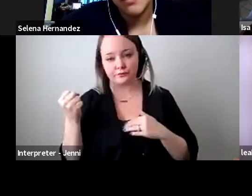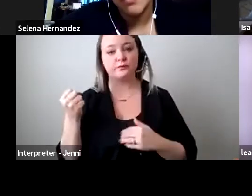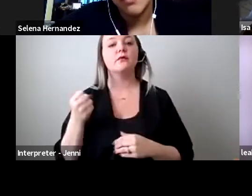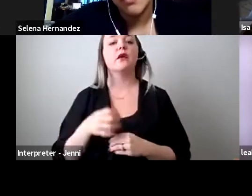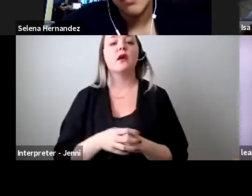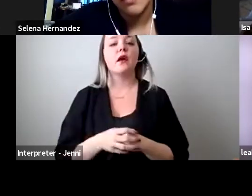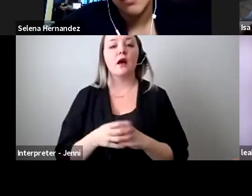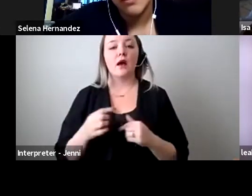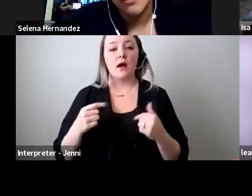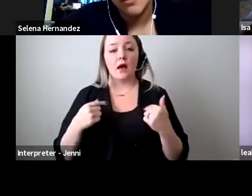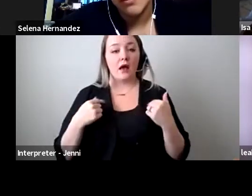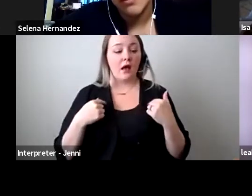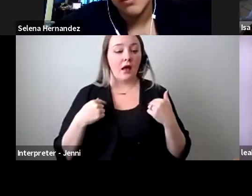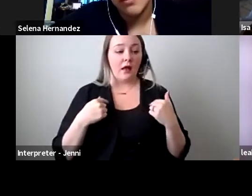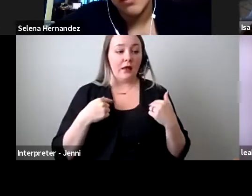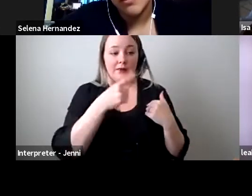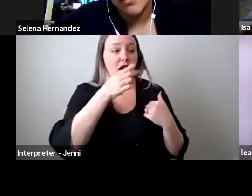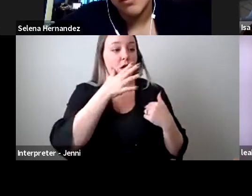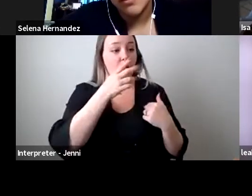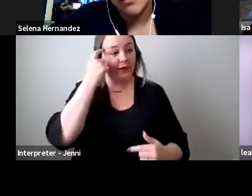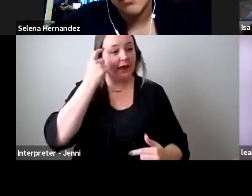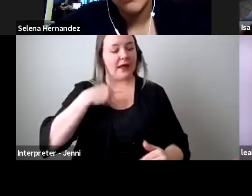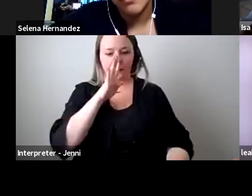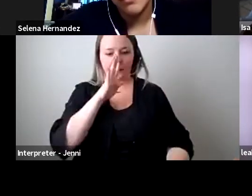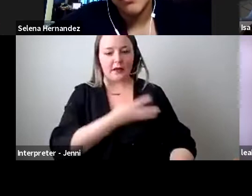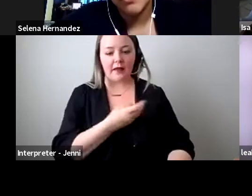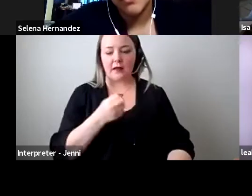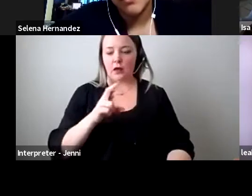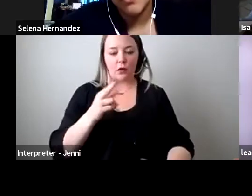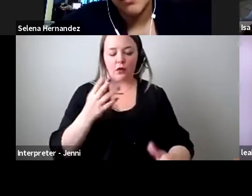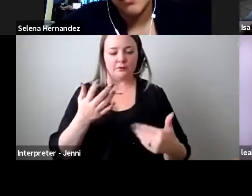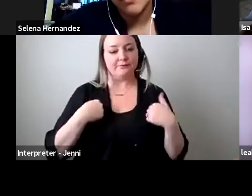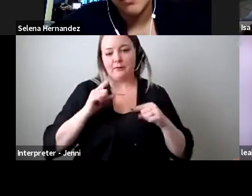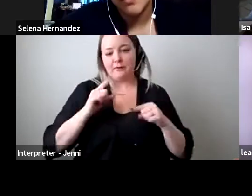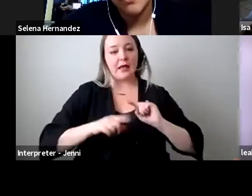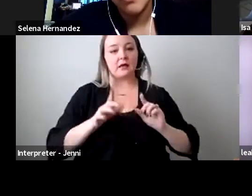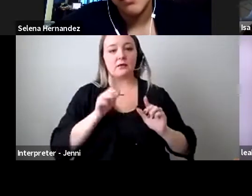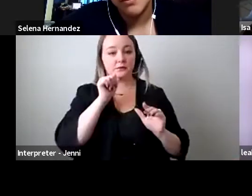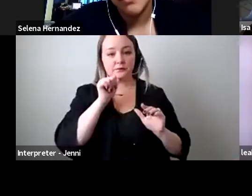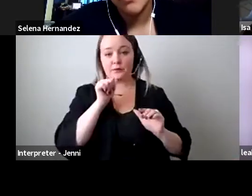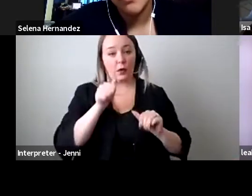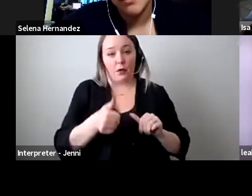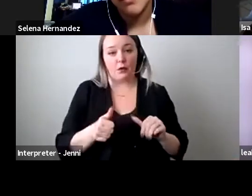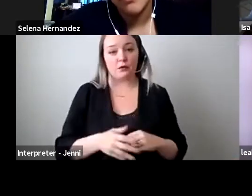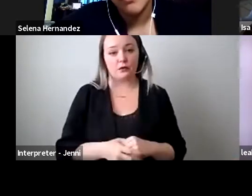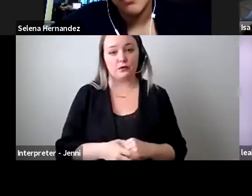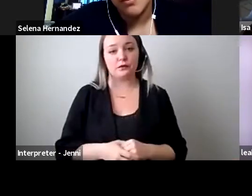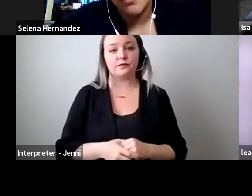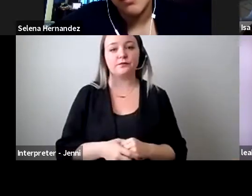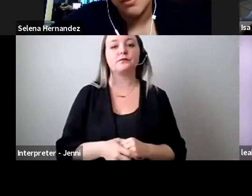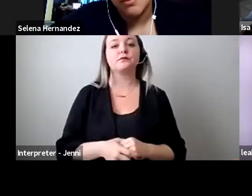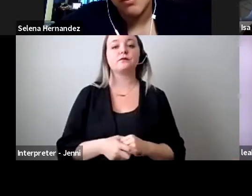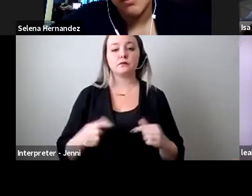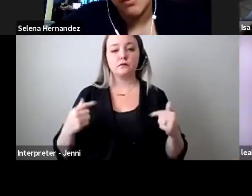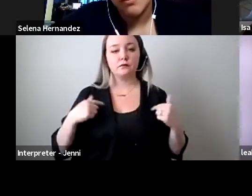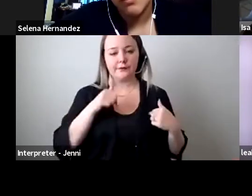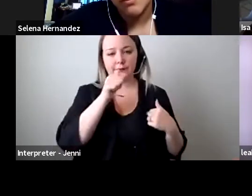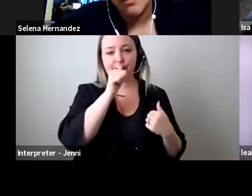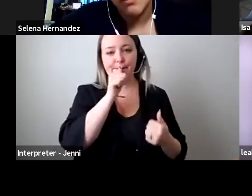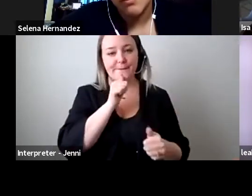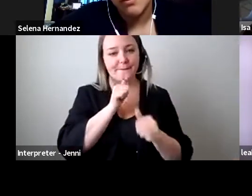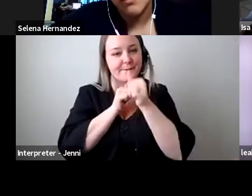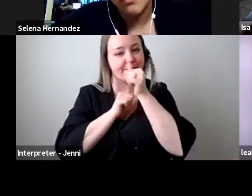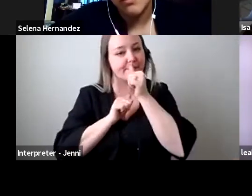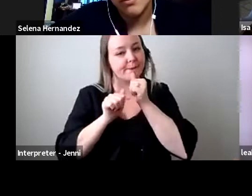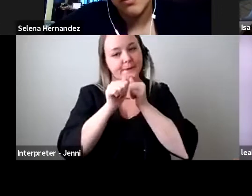neglecting. They think I'm gonna be abused. Nope, can't do it. Can't do it. I had to put up with a lot of abuse and